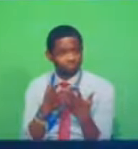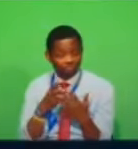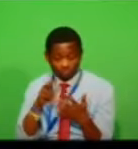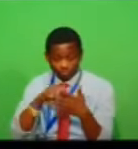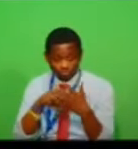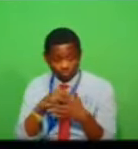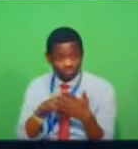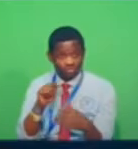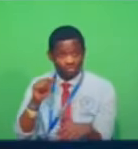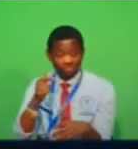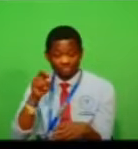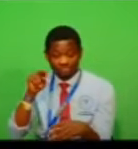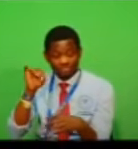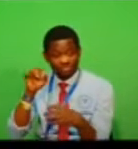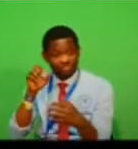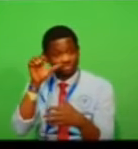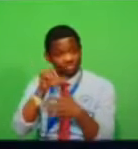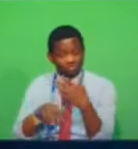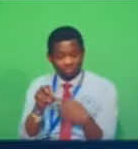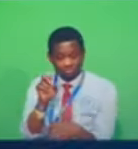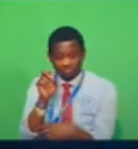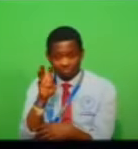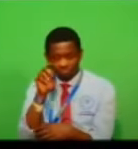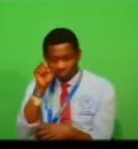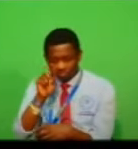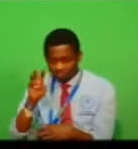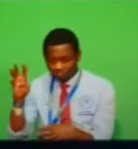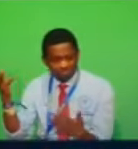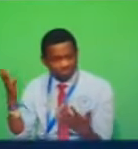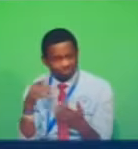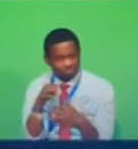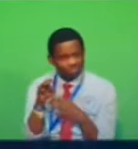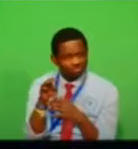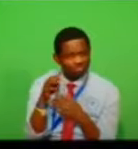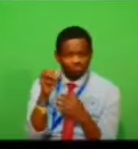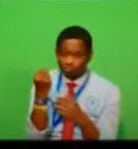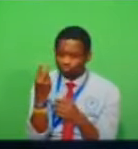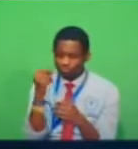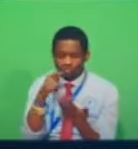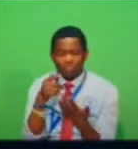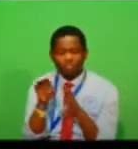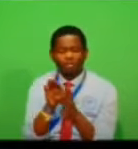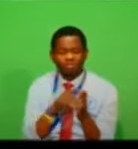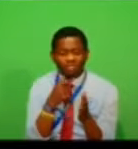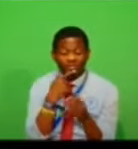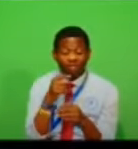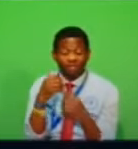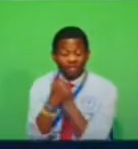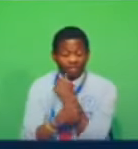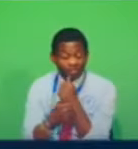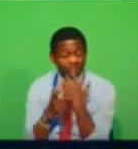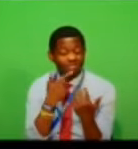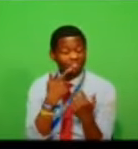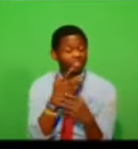Chairman started from yesterday, 1 to 4, the Bible says that Abraham was asked to leave his family. So people dwell on that,